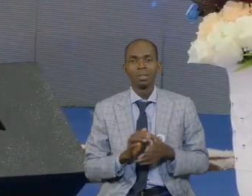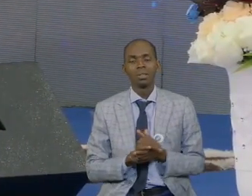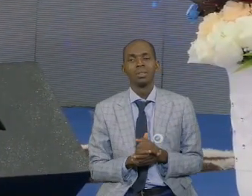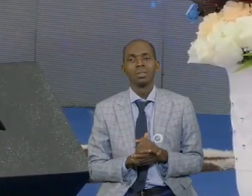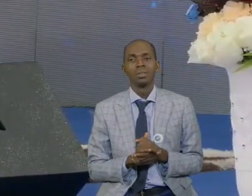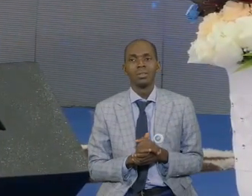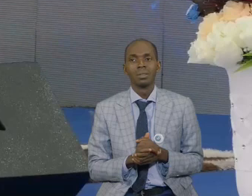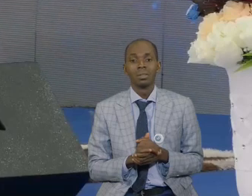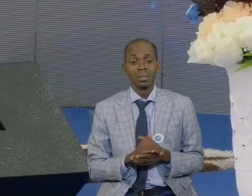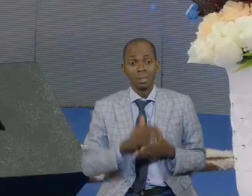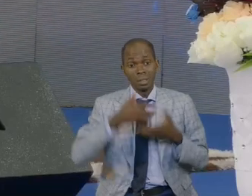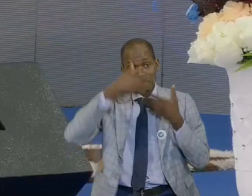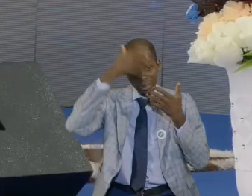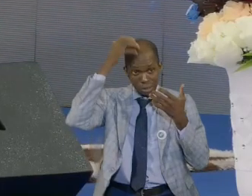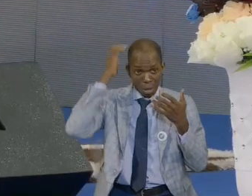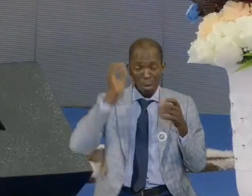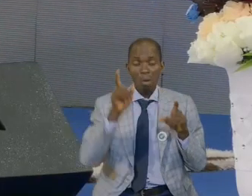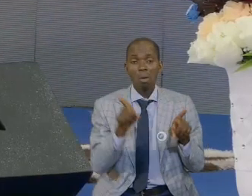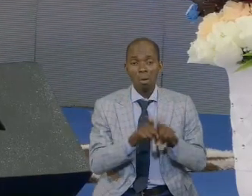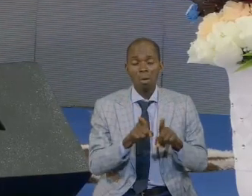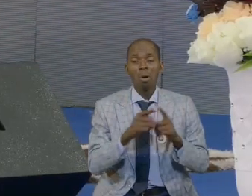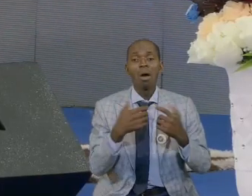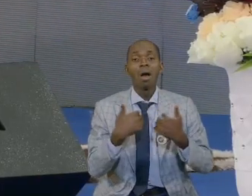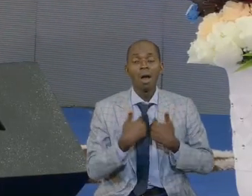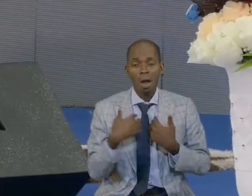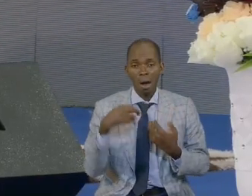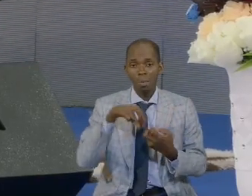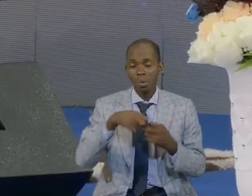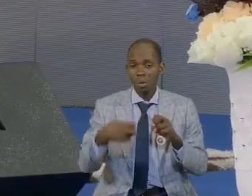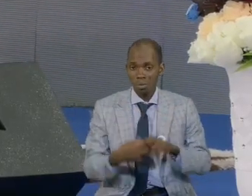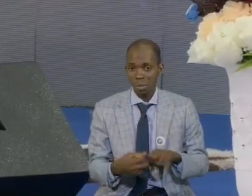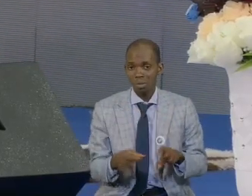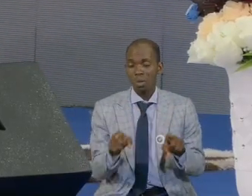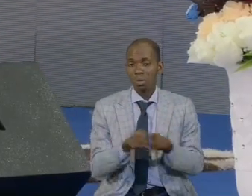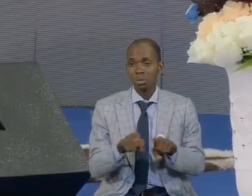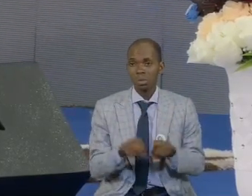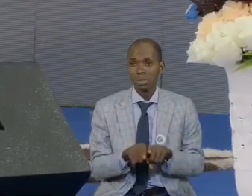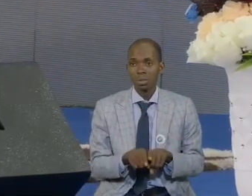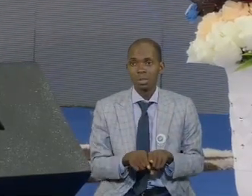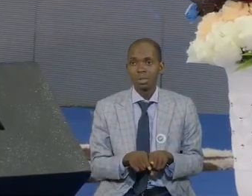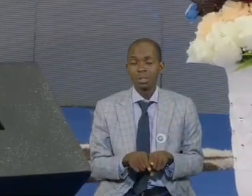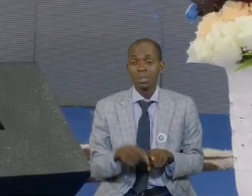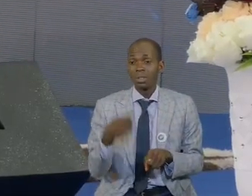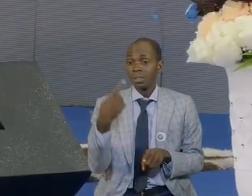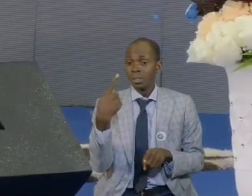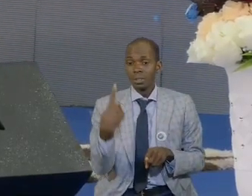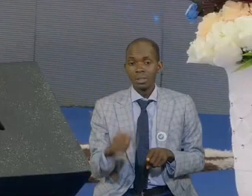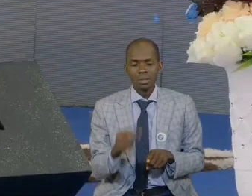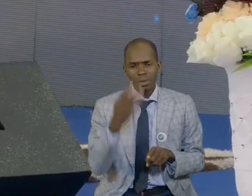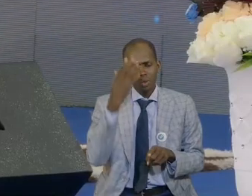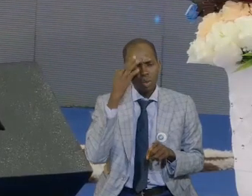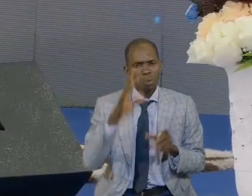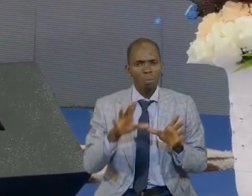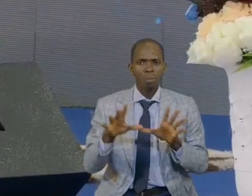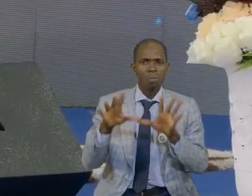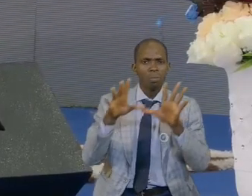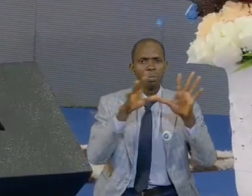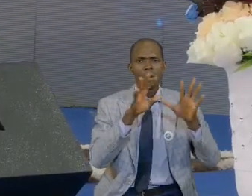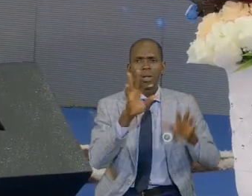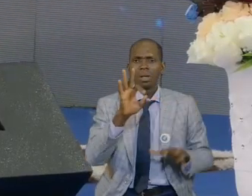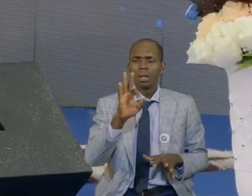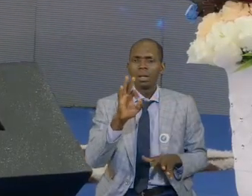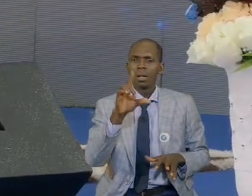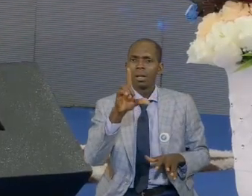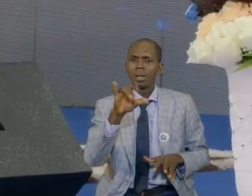Those lions have problem too. The flies, small flies that irritate